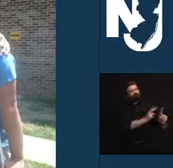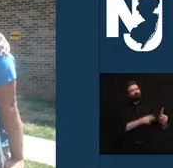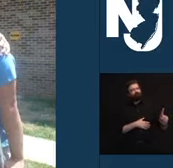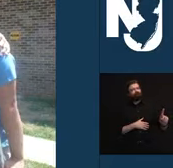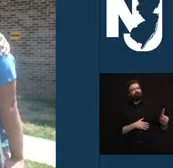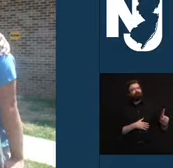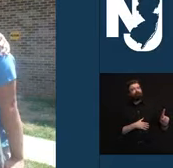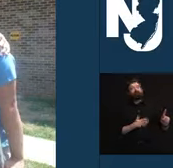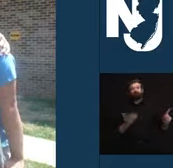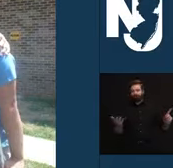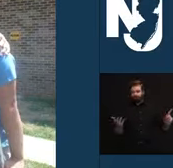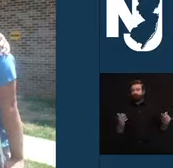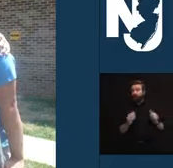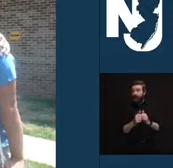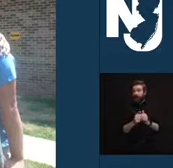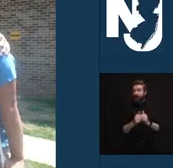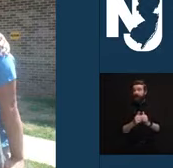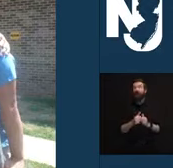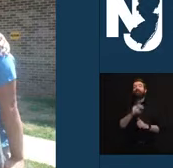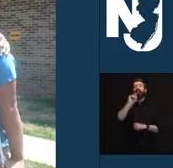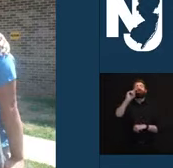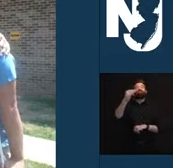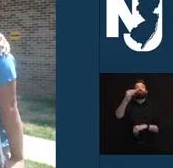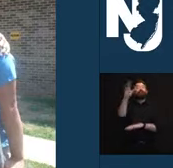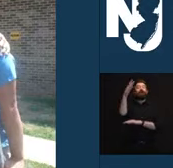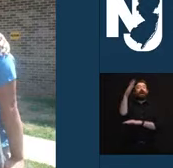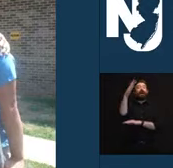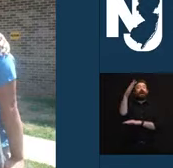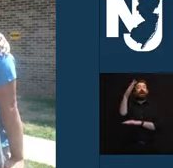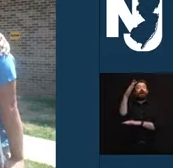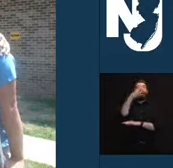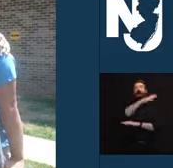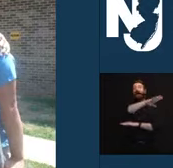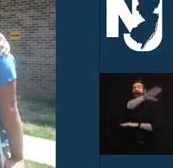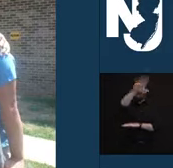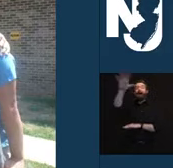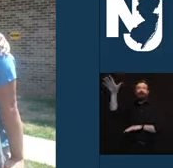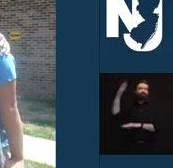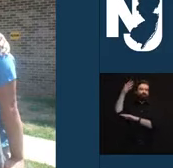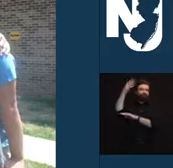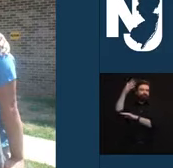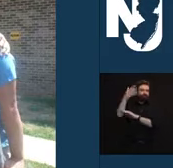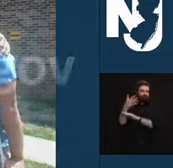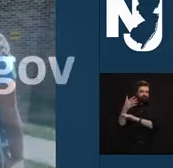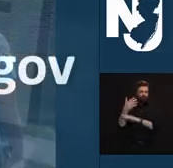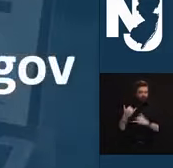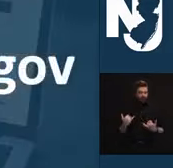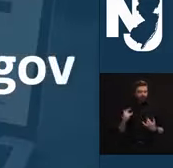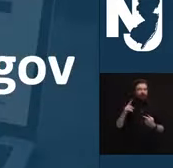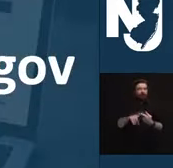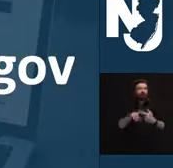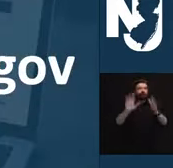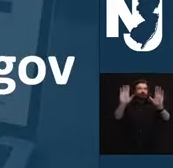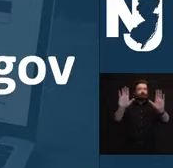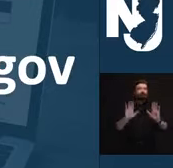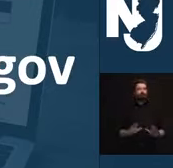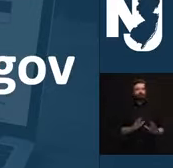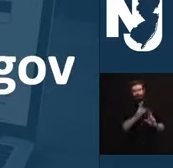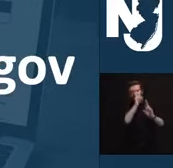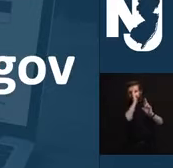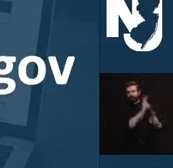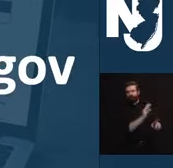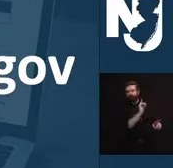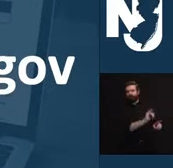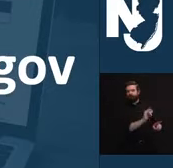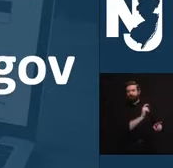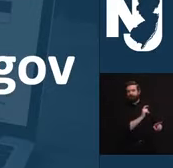today through Sunday, the day on which Luke will be laid to rest. And through you, Pat, to all the women and men